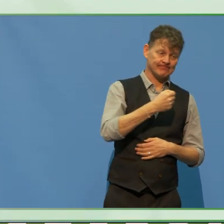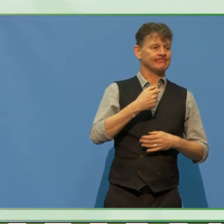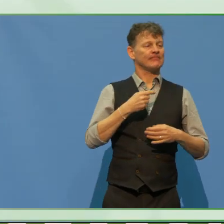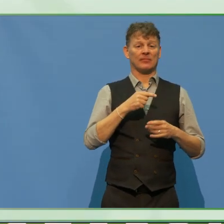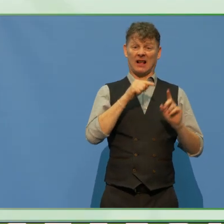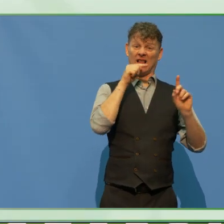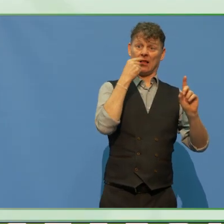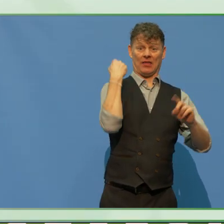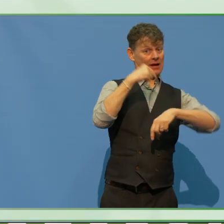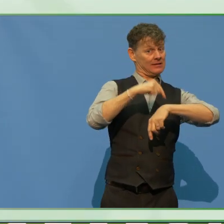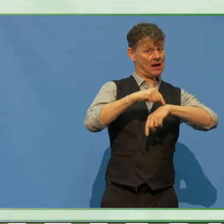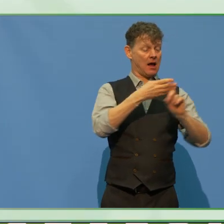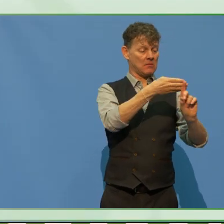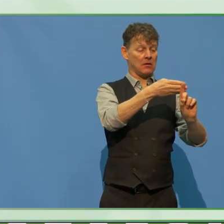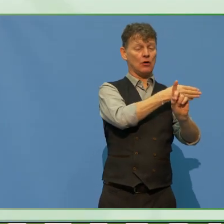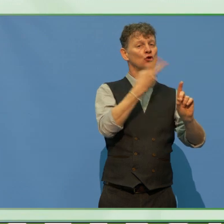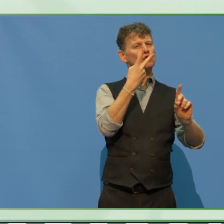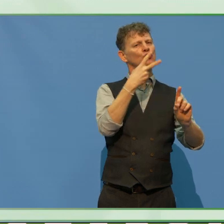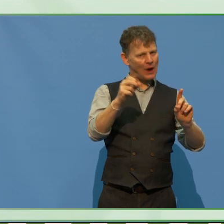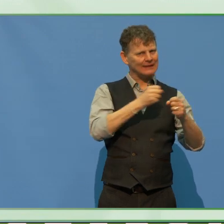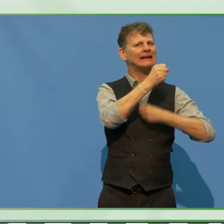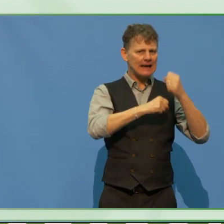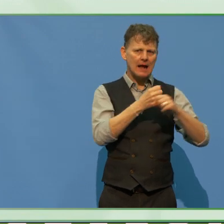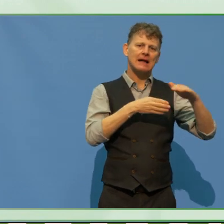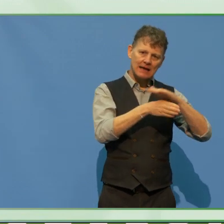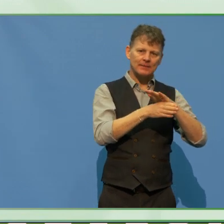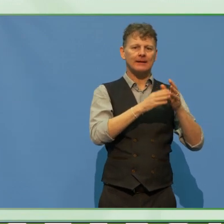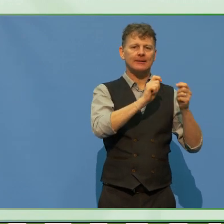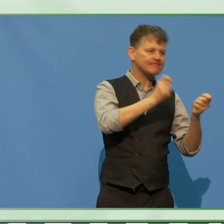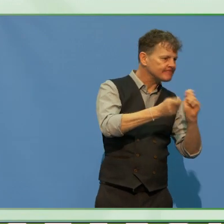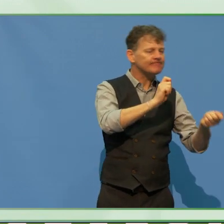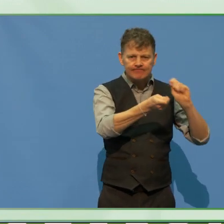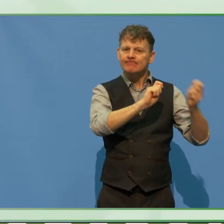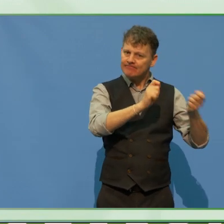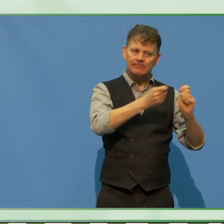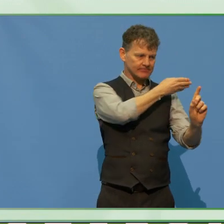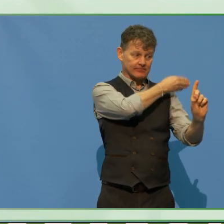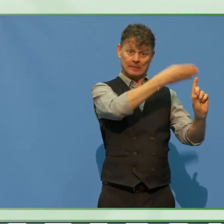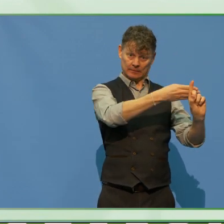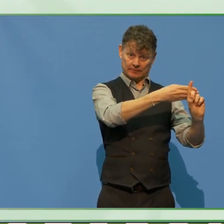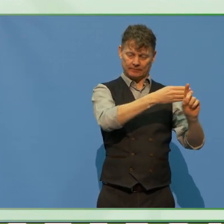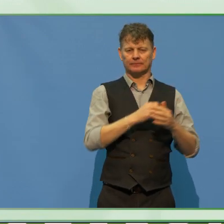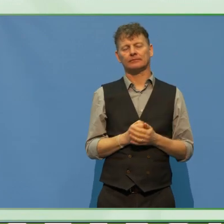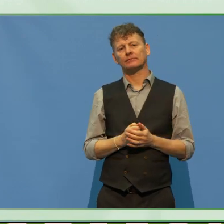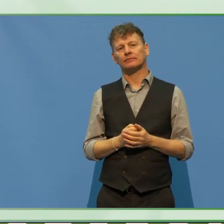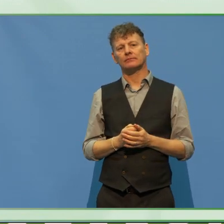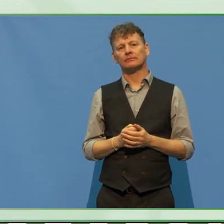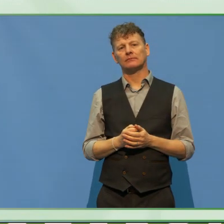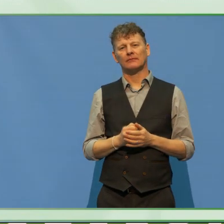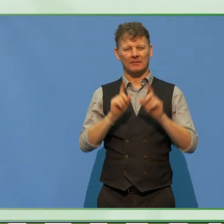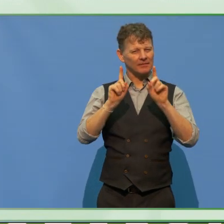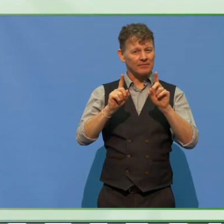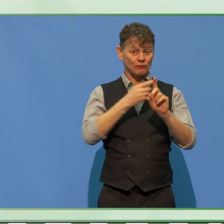years into their then journey on accessibility. And we had to really think about how